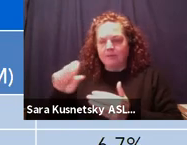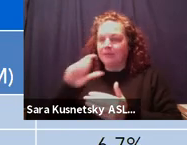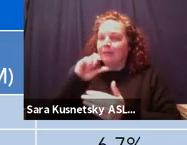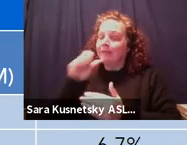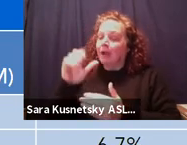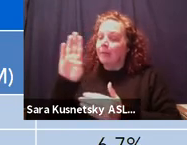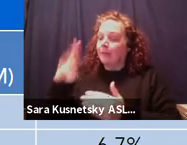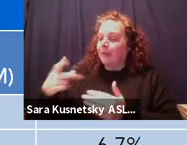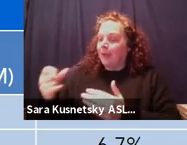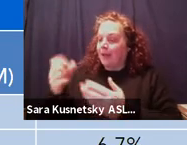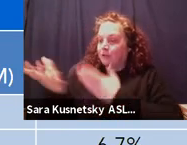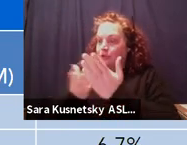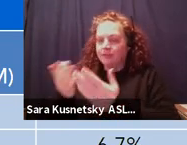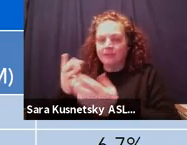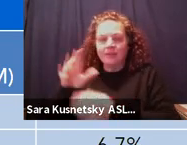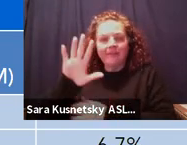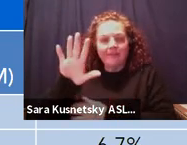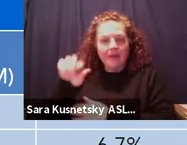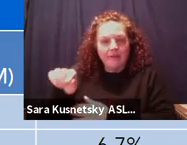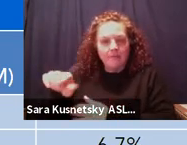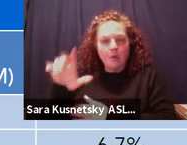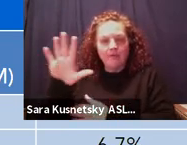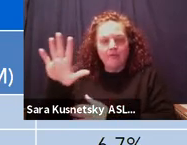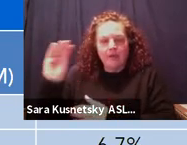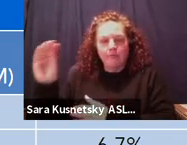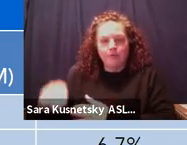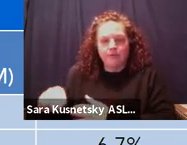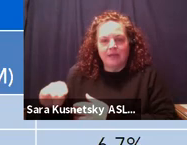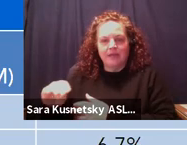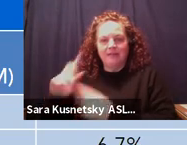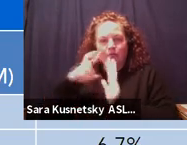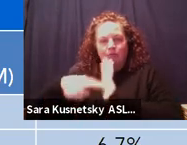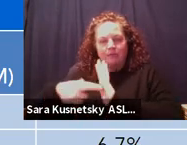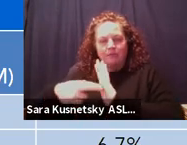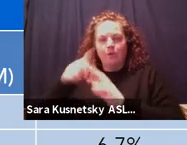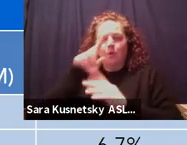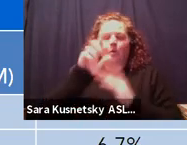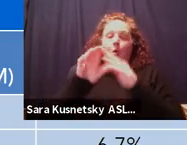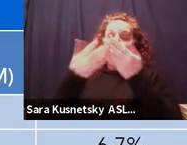represents 5.5% of our overall $1.3 billion budget.